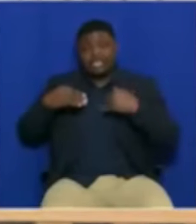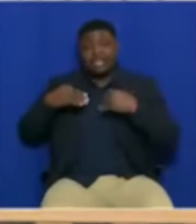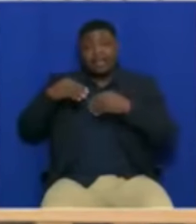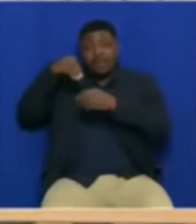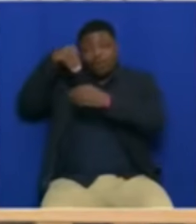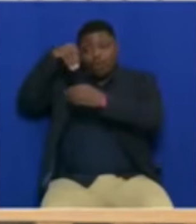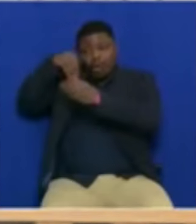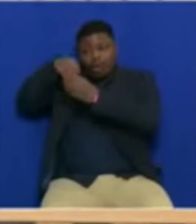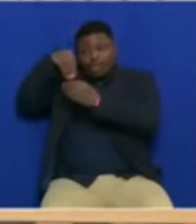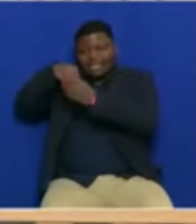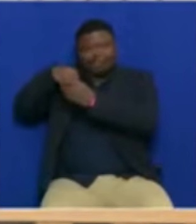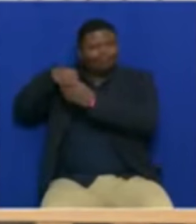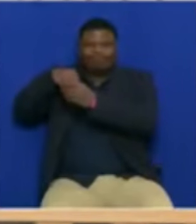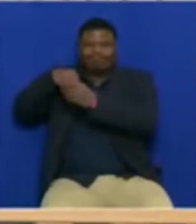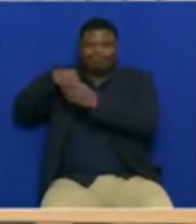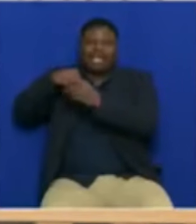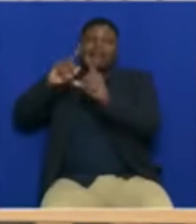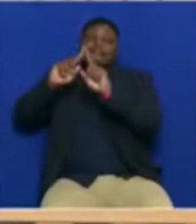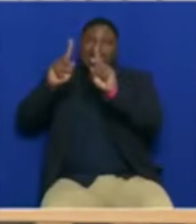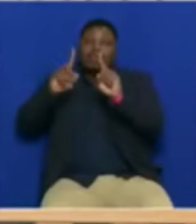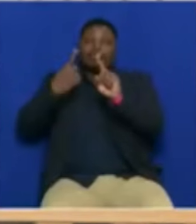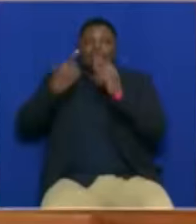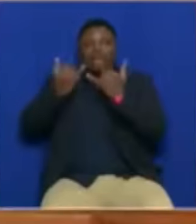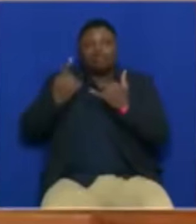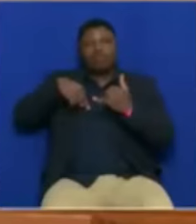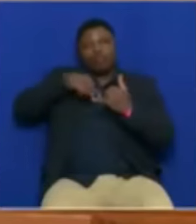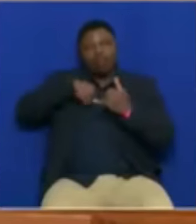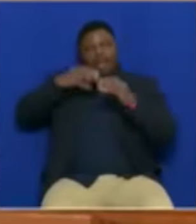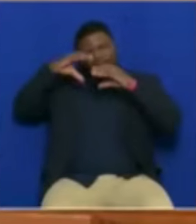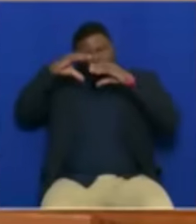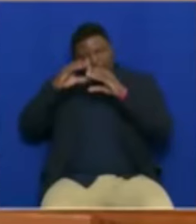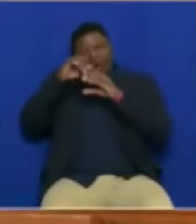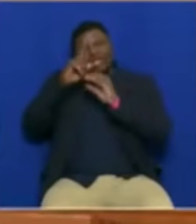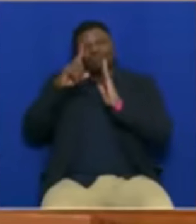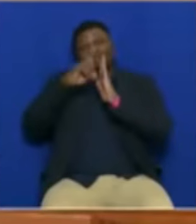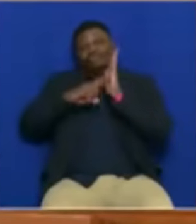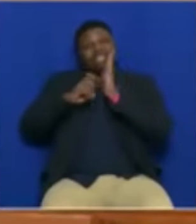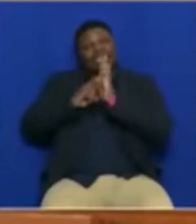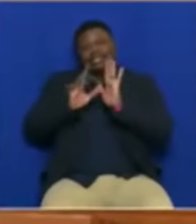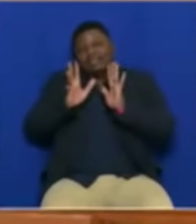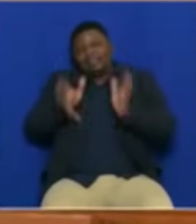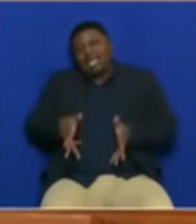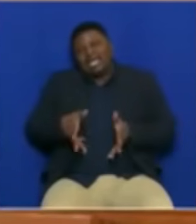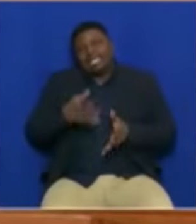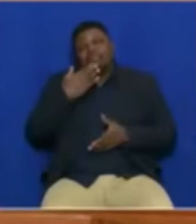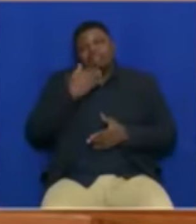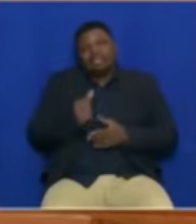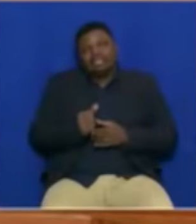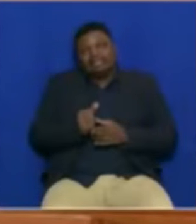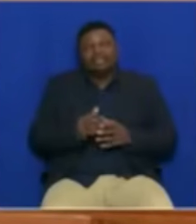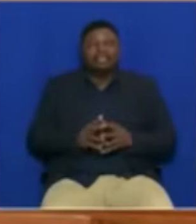the key dates, what happened on what date that is reflected on this document.